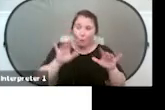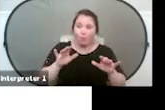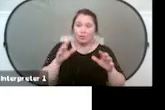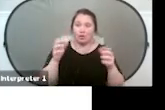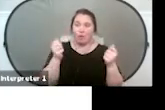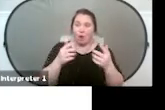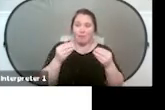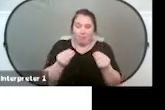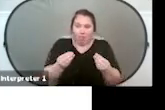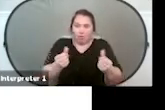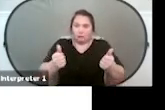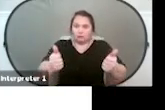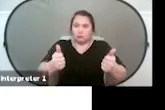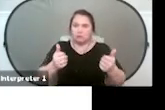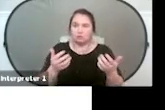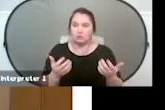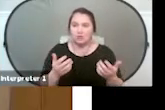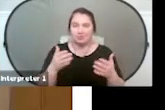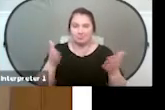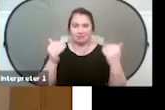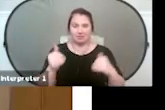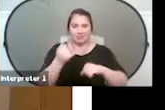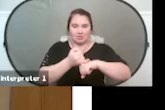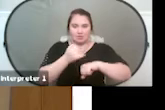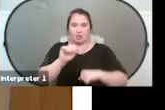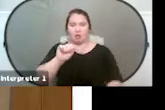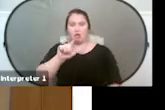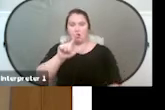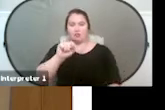So the next campus, I think, is going to be Alta Vista.